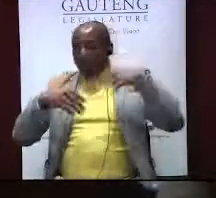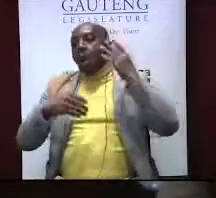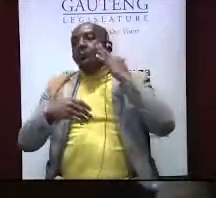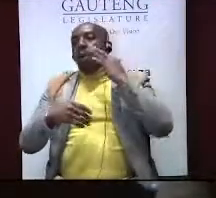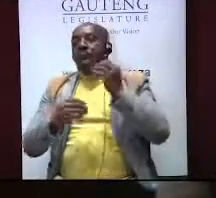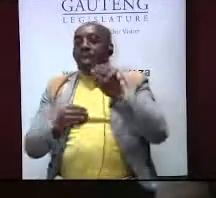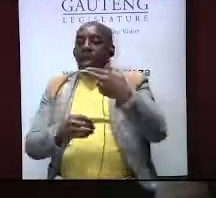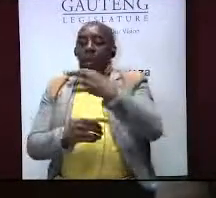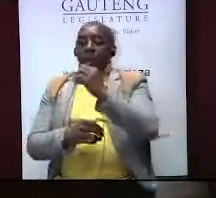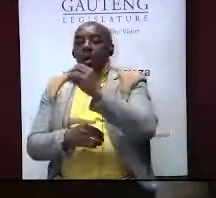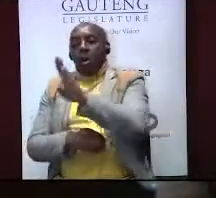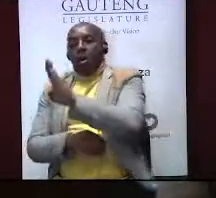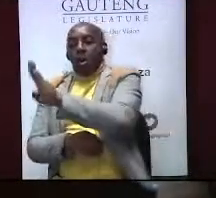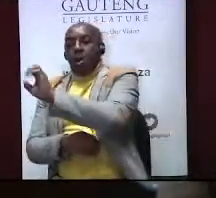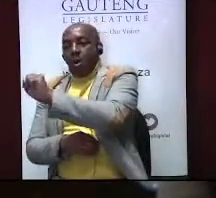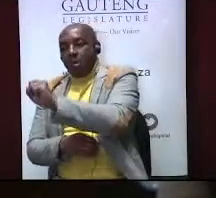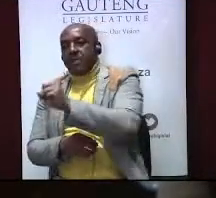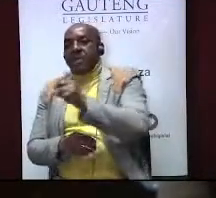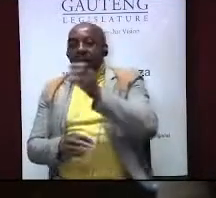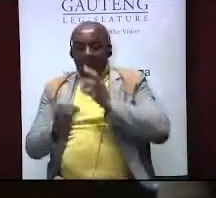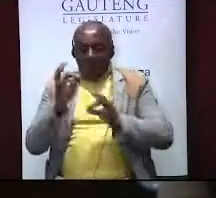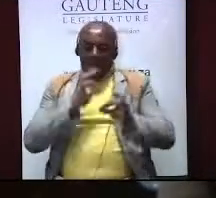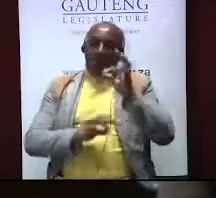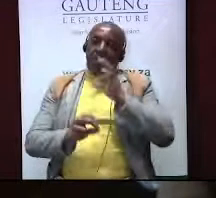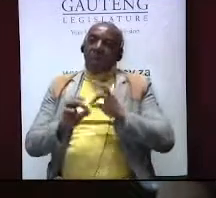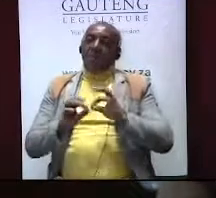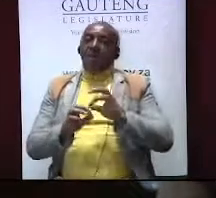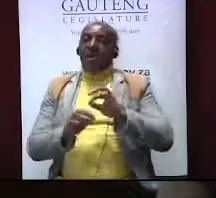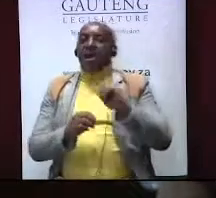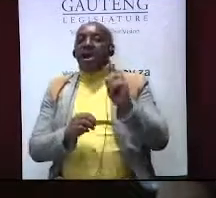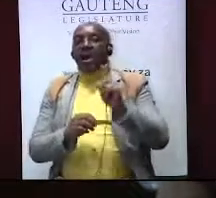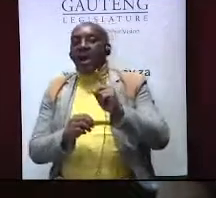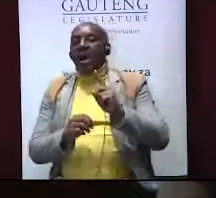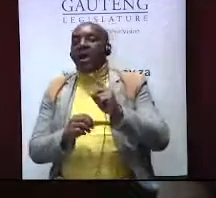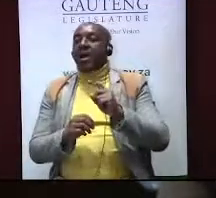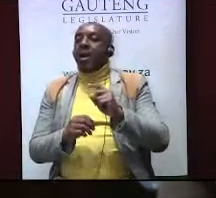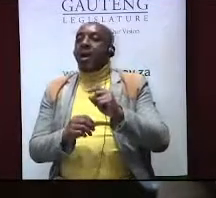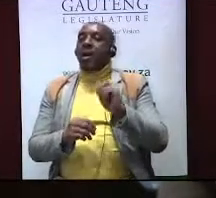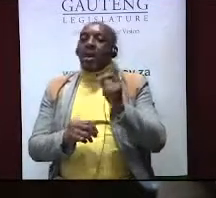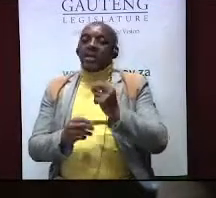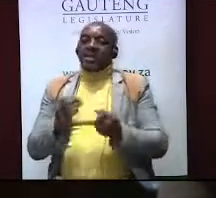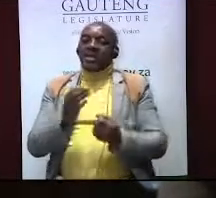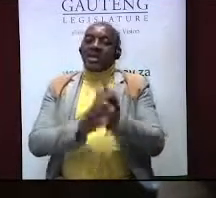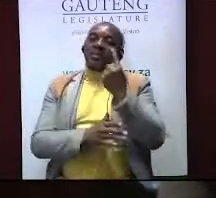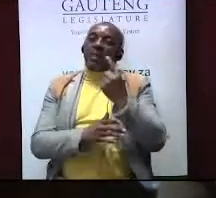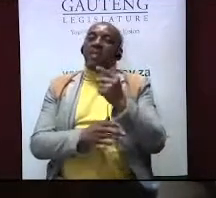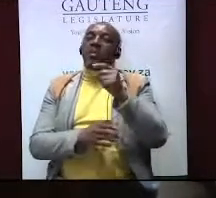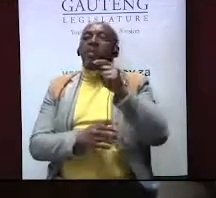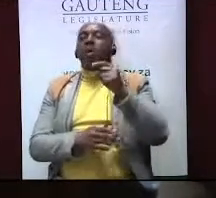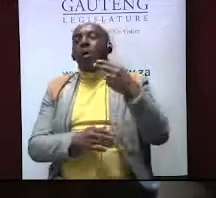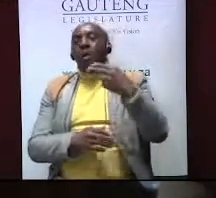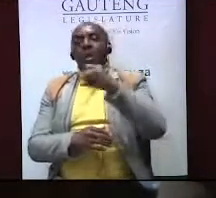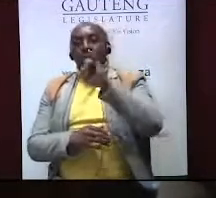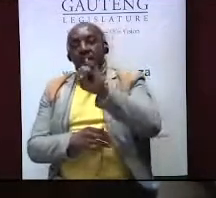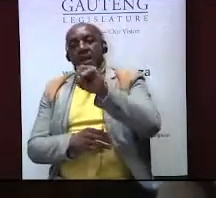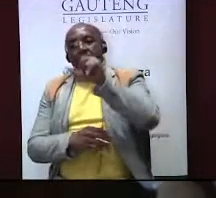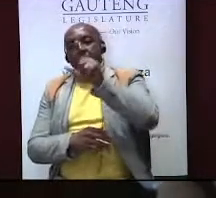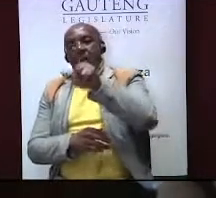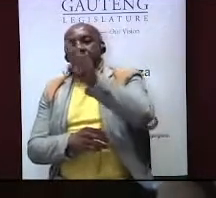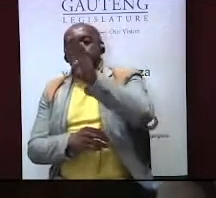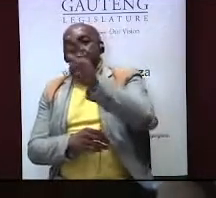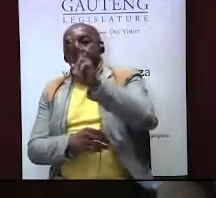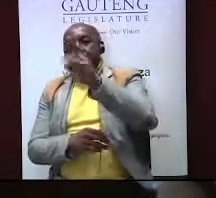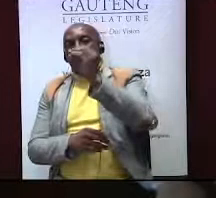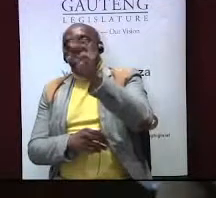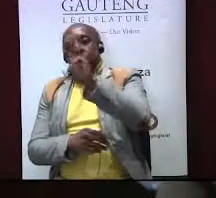about their evangelical mission in Hillbrow, when the women were out there proclaiming